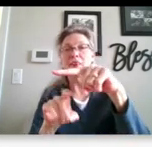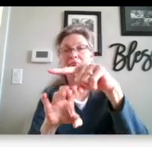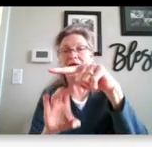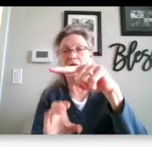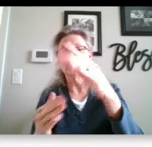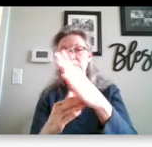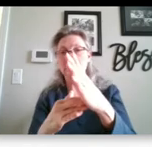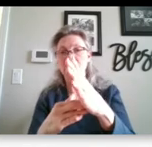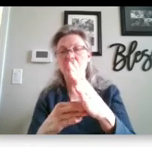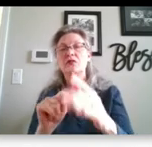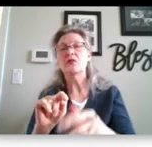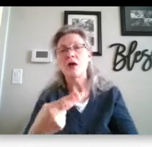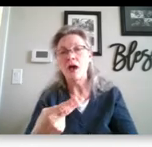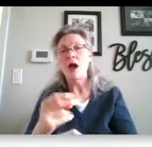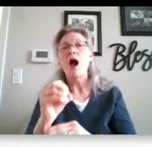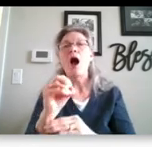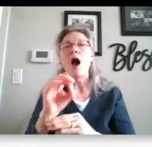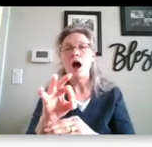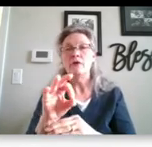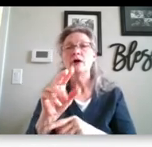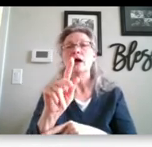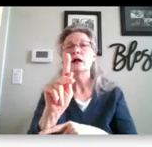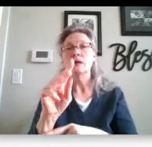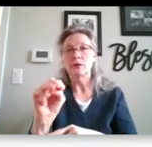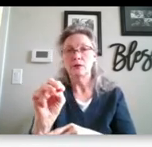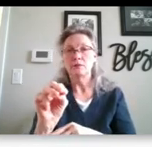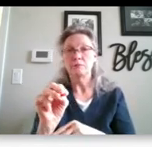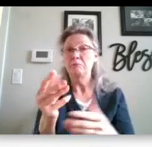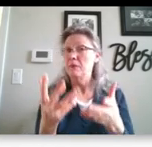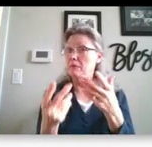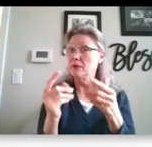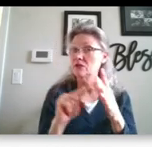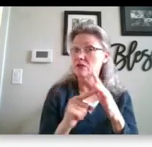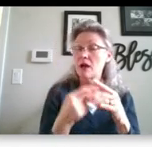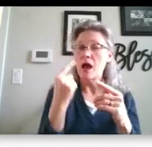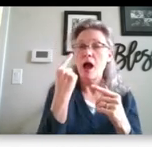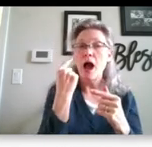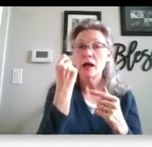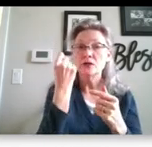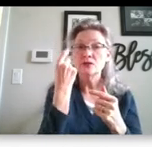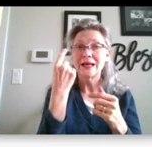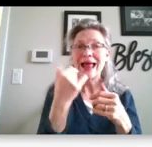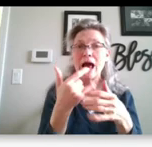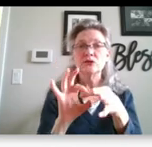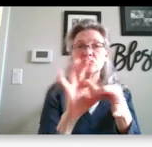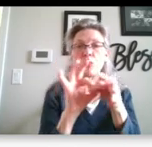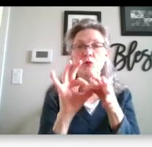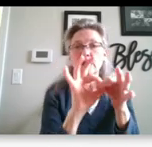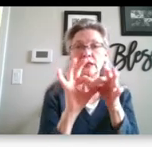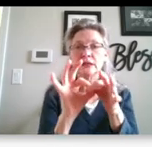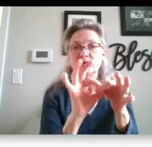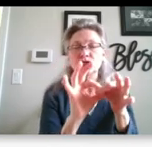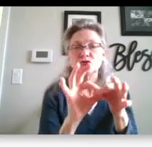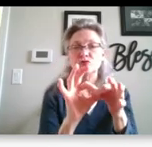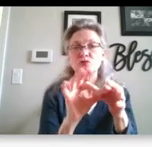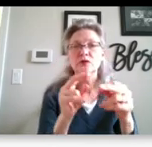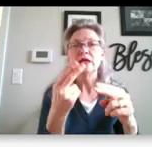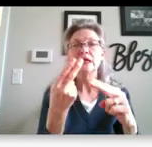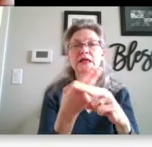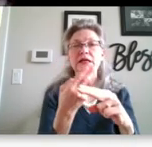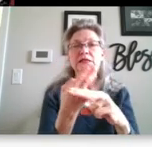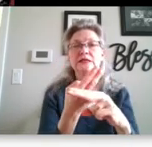kilometer. So I think maybe we're starting to understand how these units all relate to each other. I want us to take a look at an